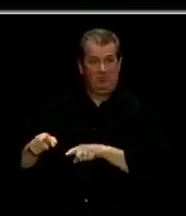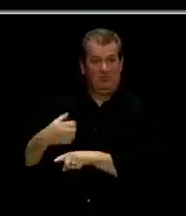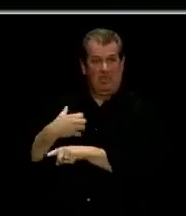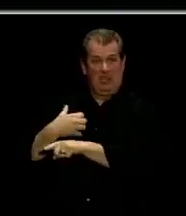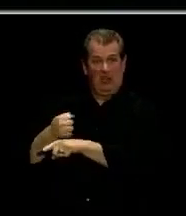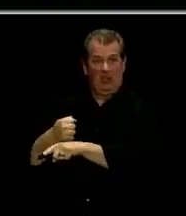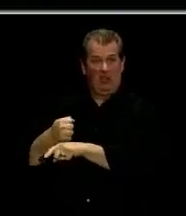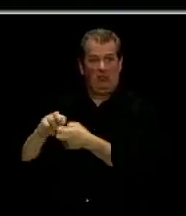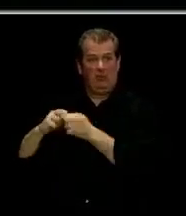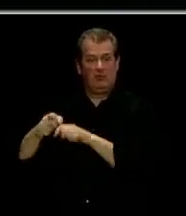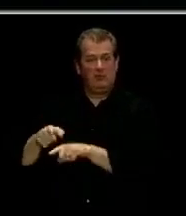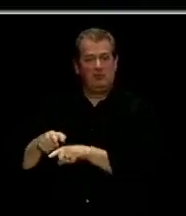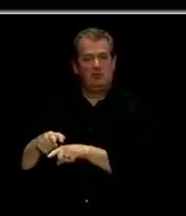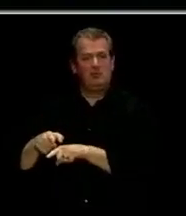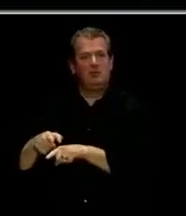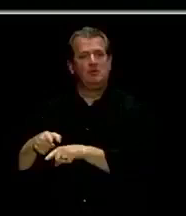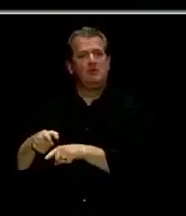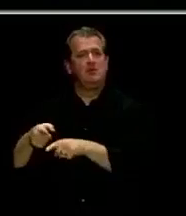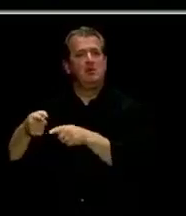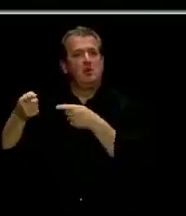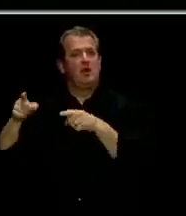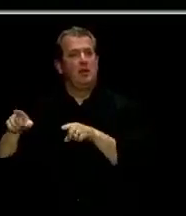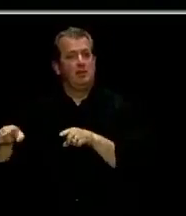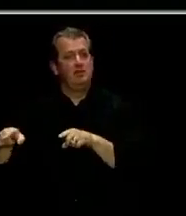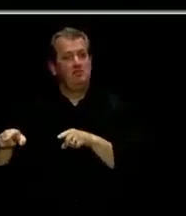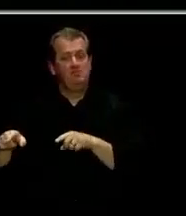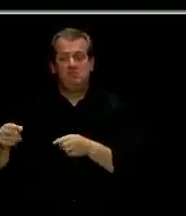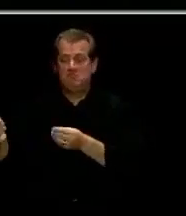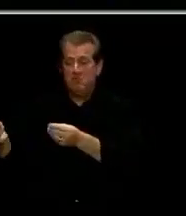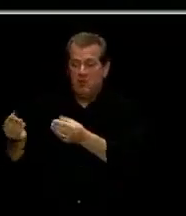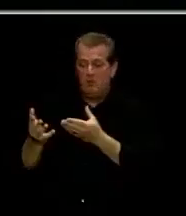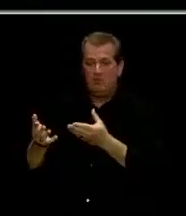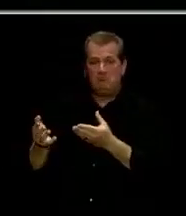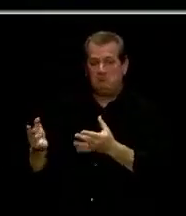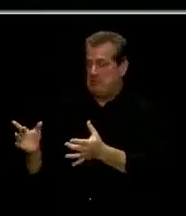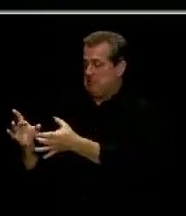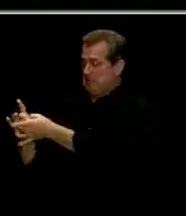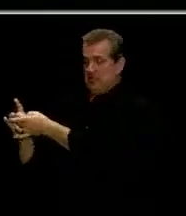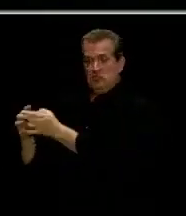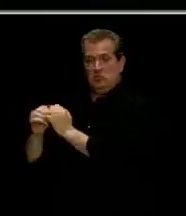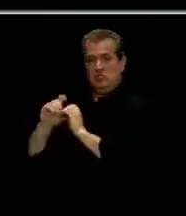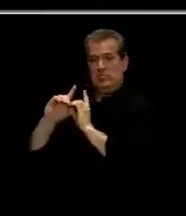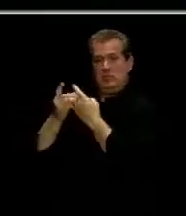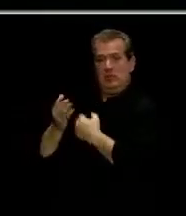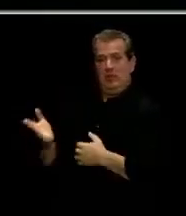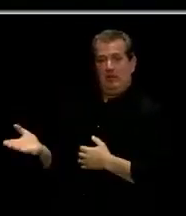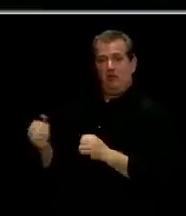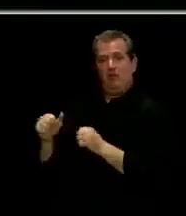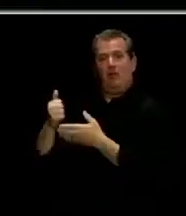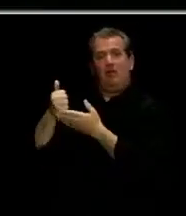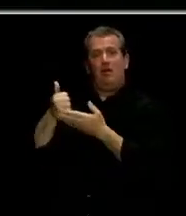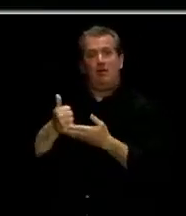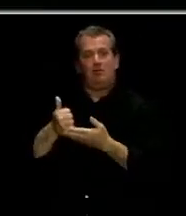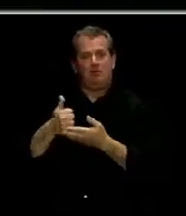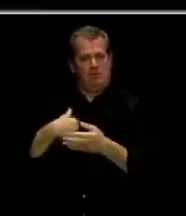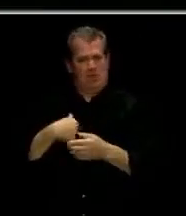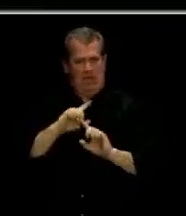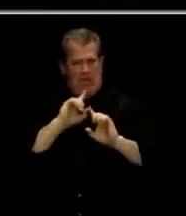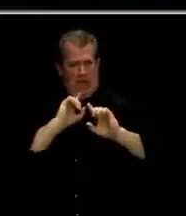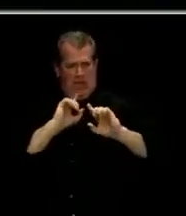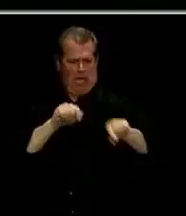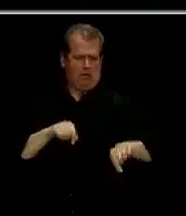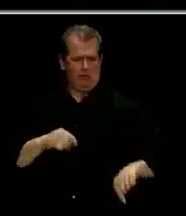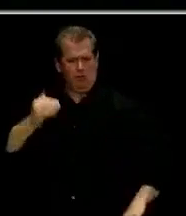with, and I'm going to connect her with the department in her county. And we may not have all the answers,